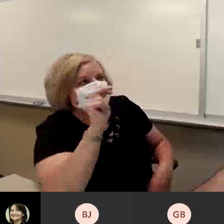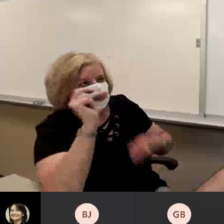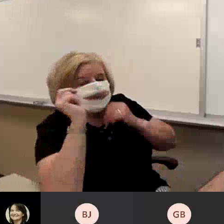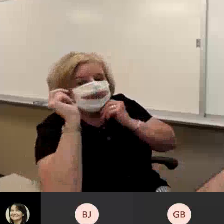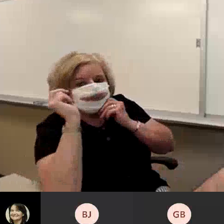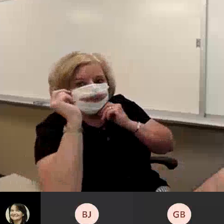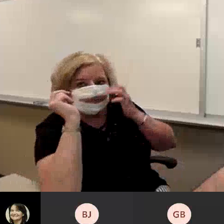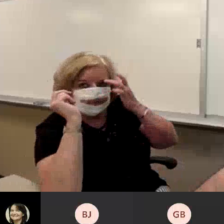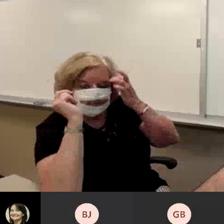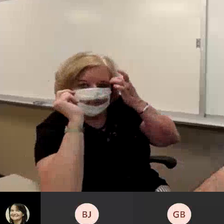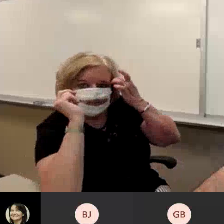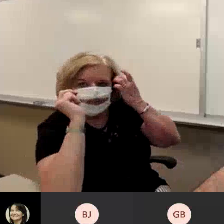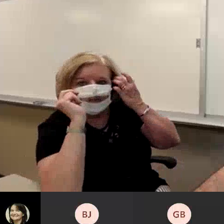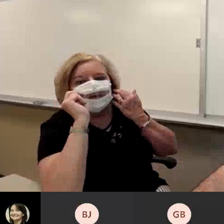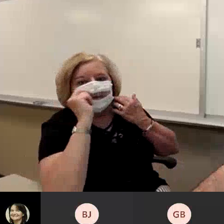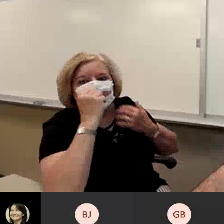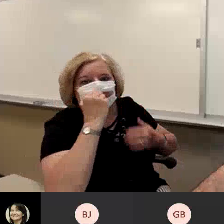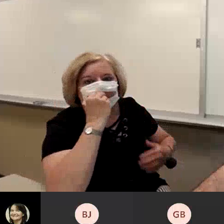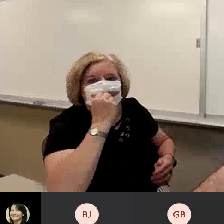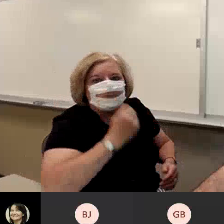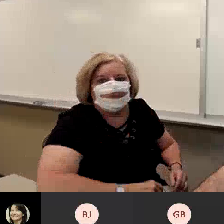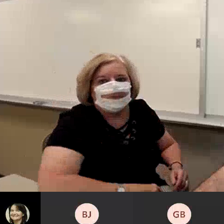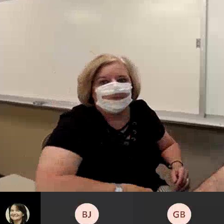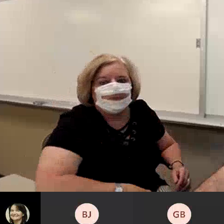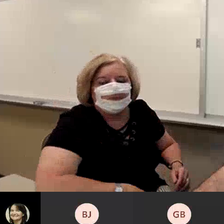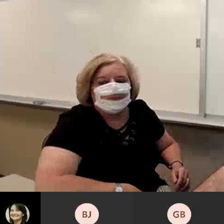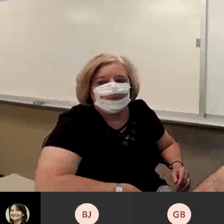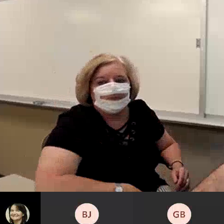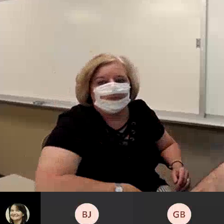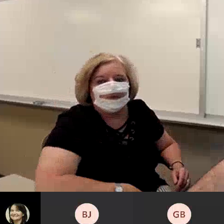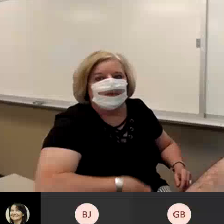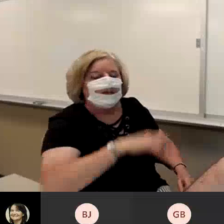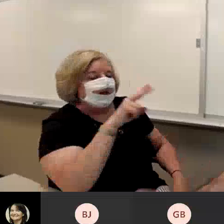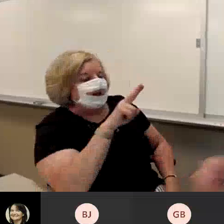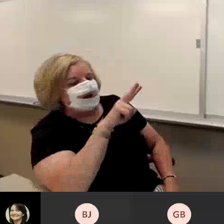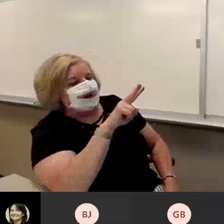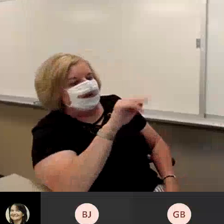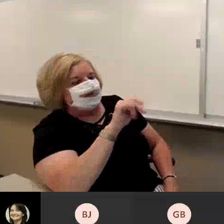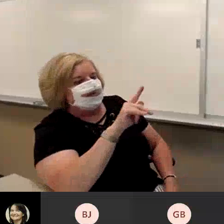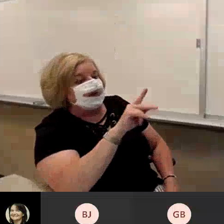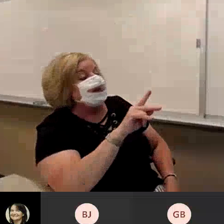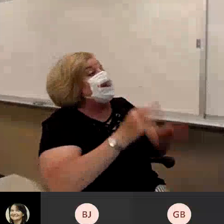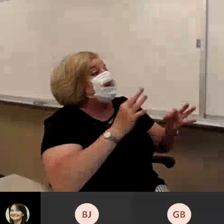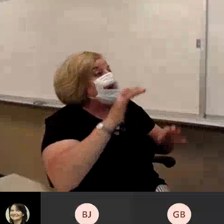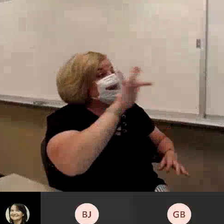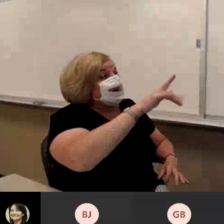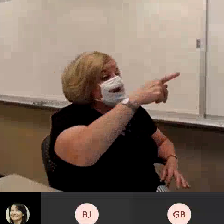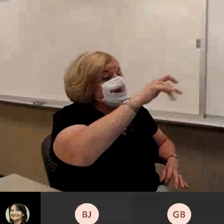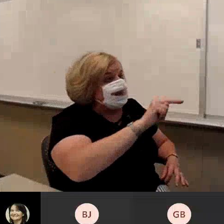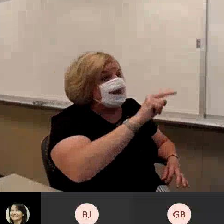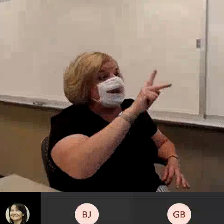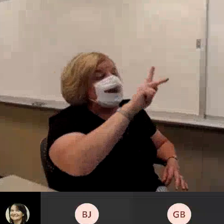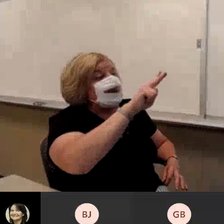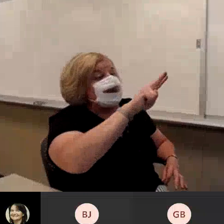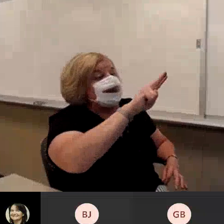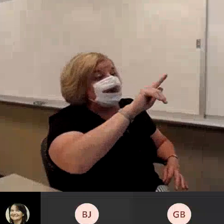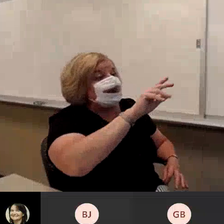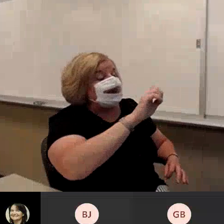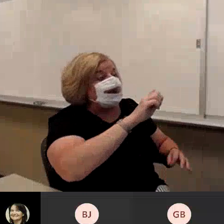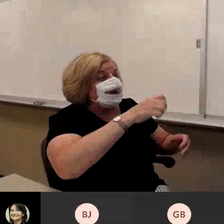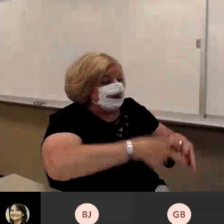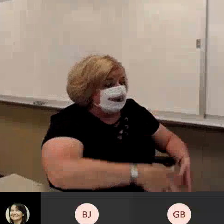you're the second one right there, I don't know what you guys can see, right? But Vicky is now full screen on my screen. So, I